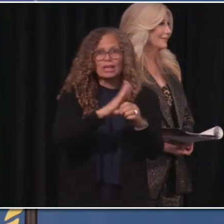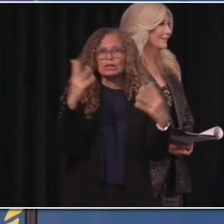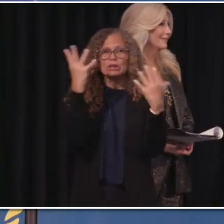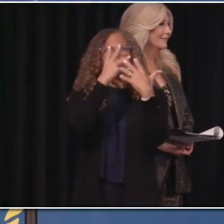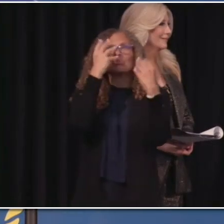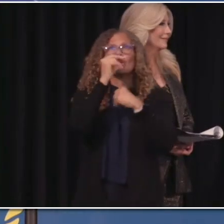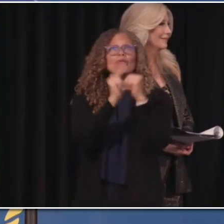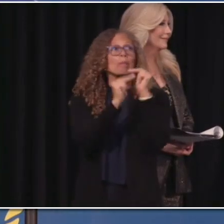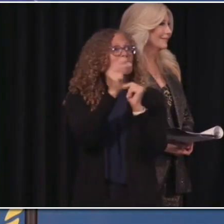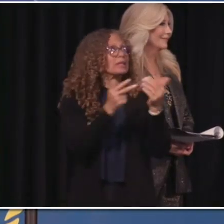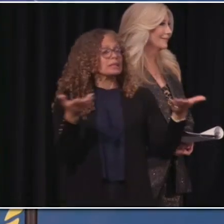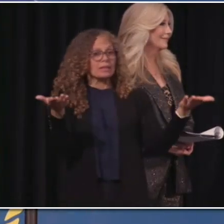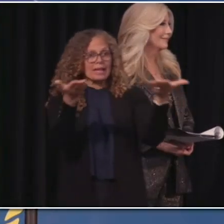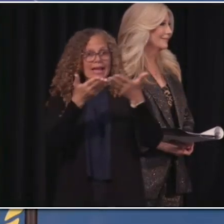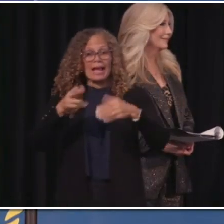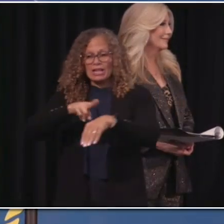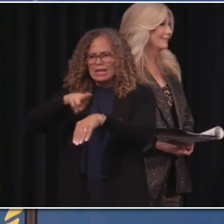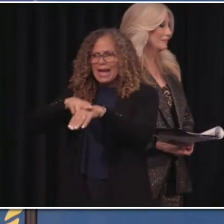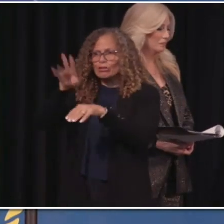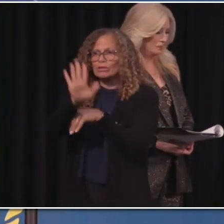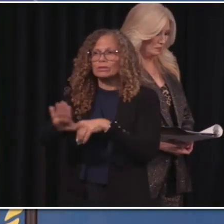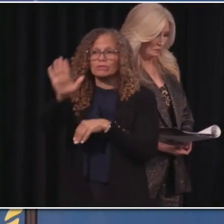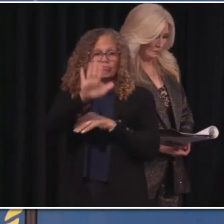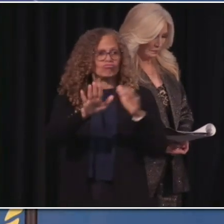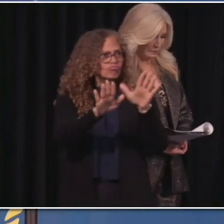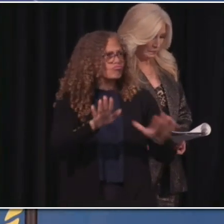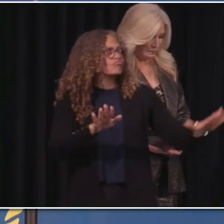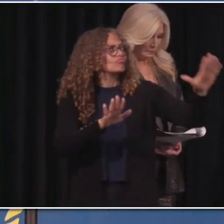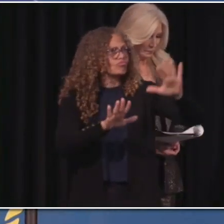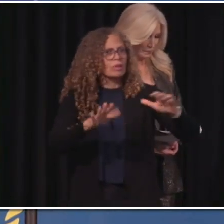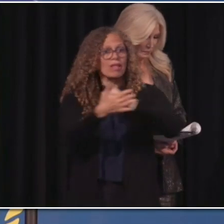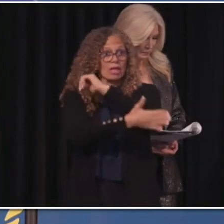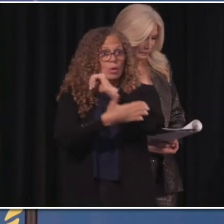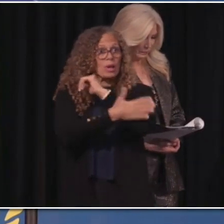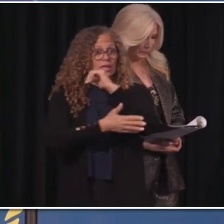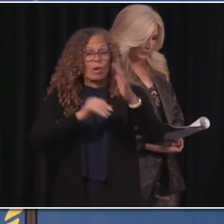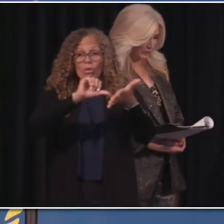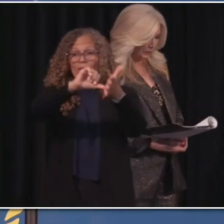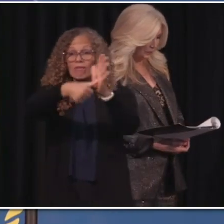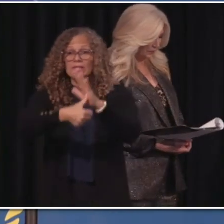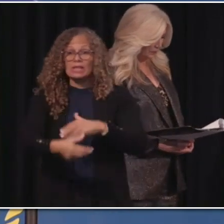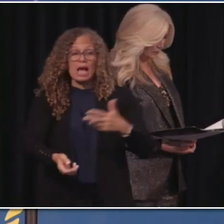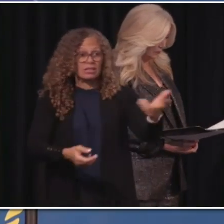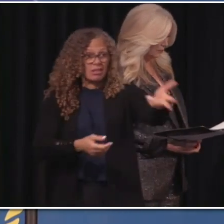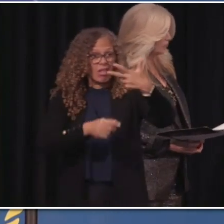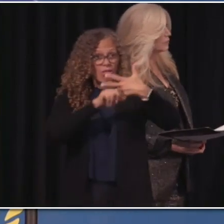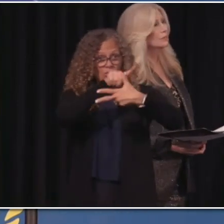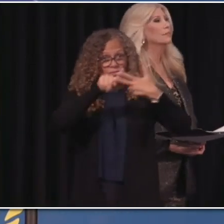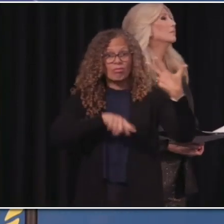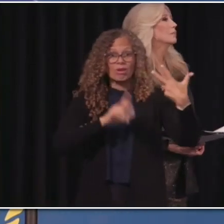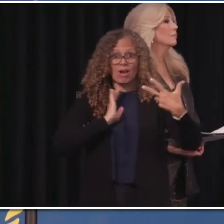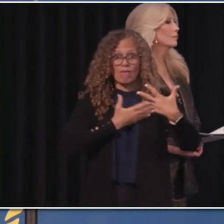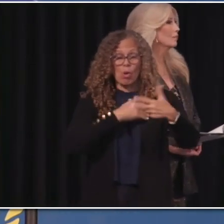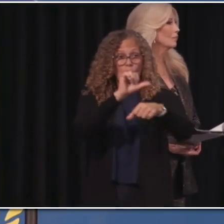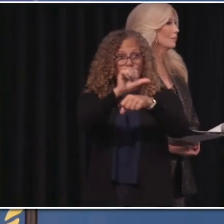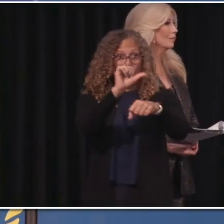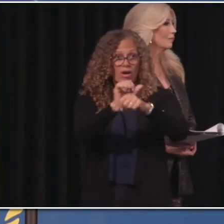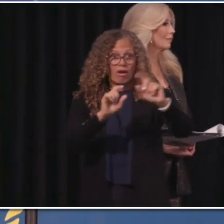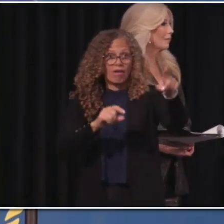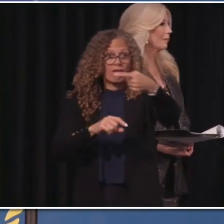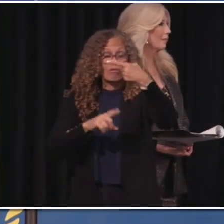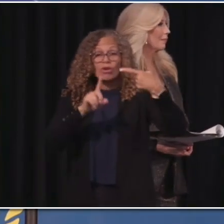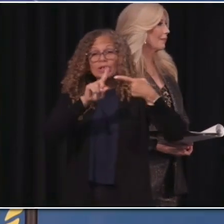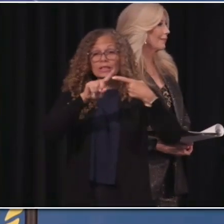beautiful building and in natural areas throughout the county. And I'd like to highlight just 3 aspects of our work. First,